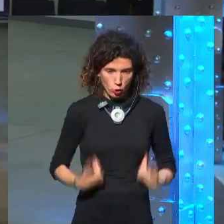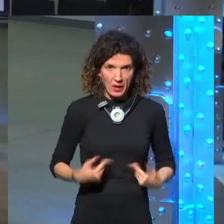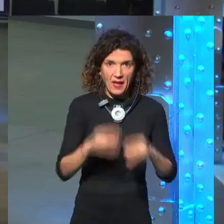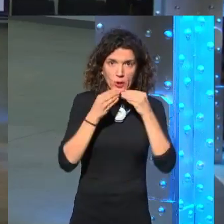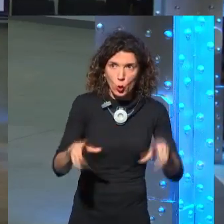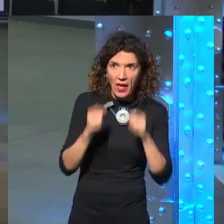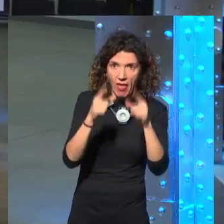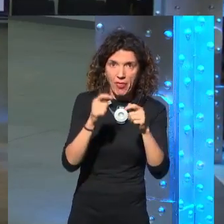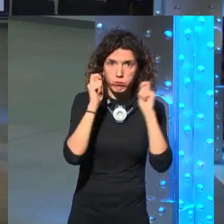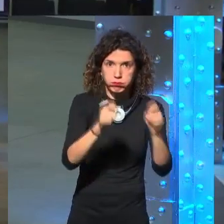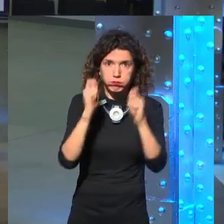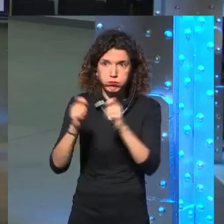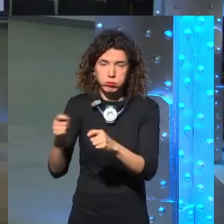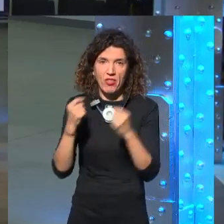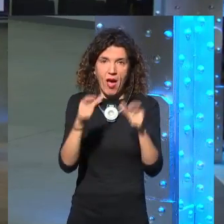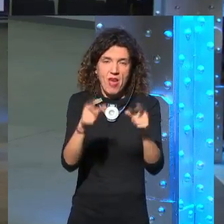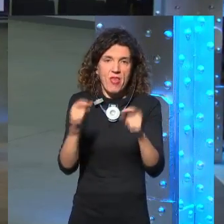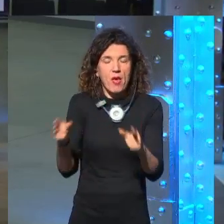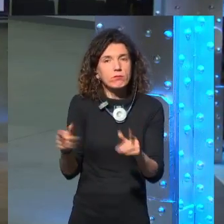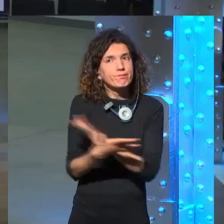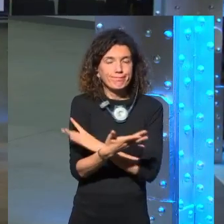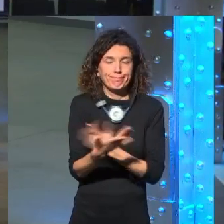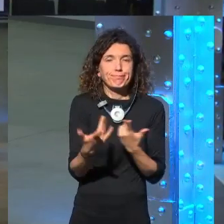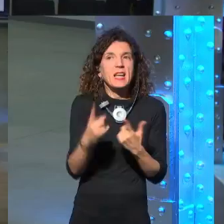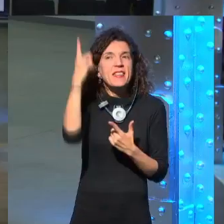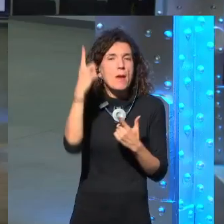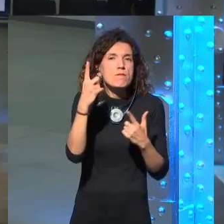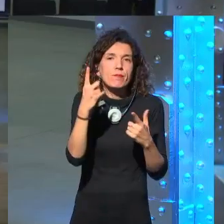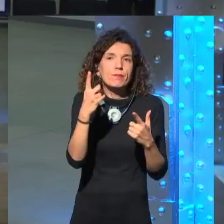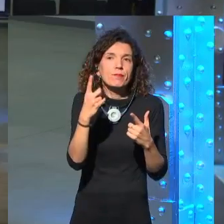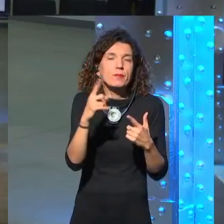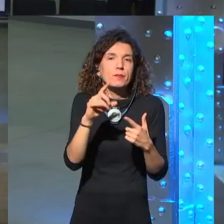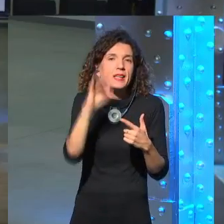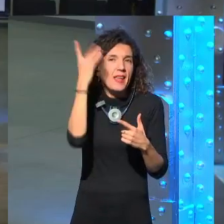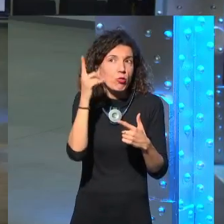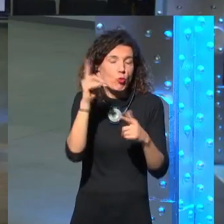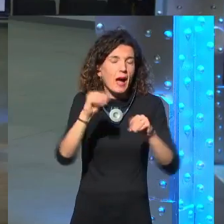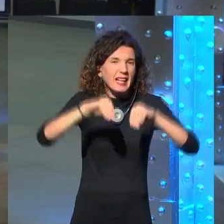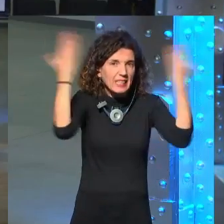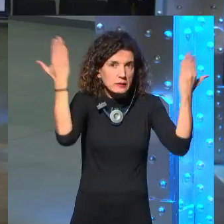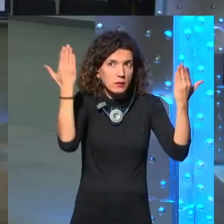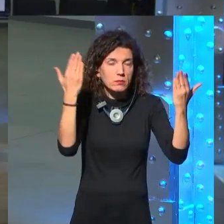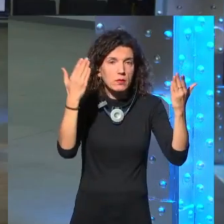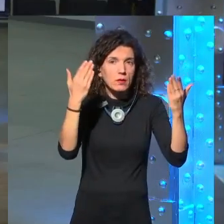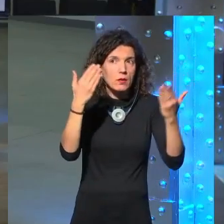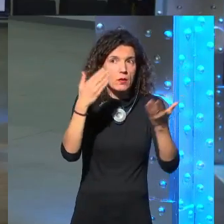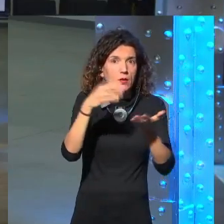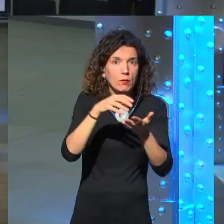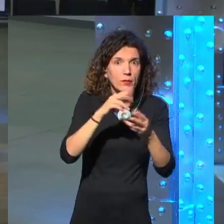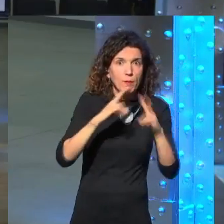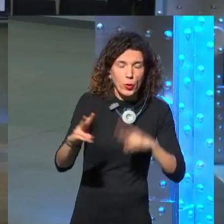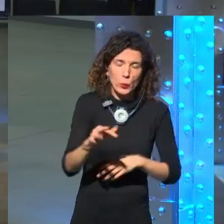and in fact, it's a very abstract idea which is quite hard to wrestle with, which is why we give children a kind